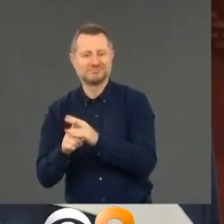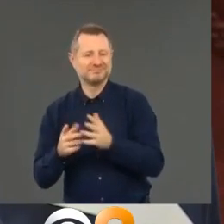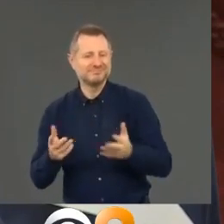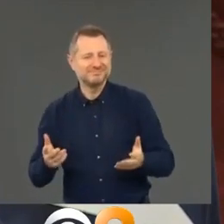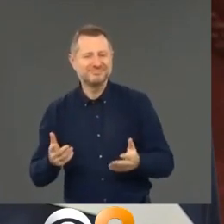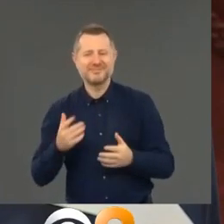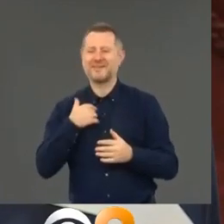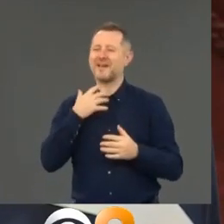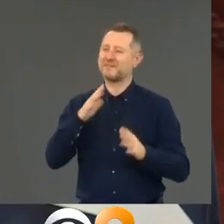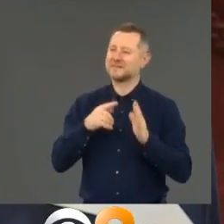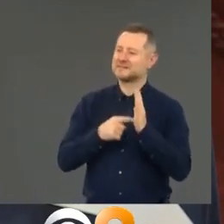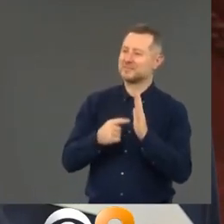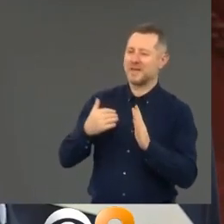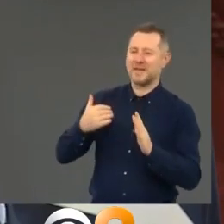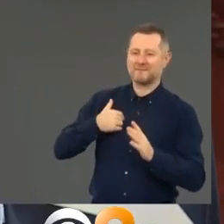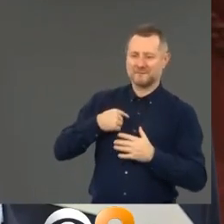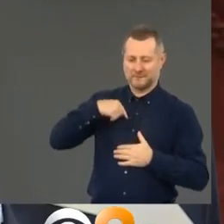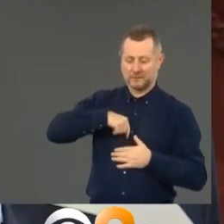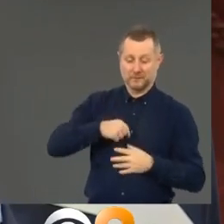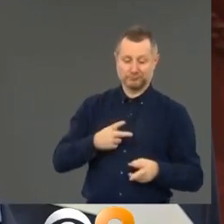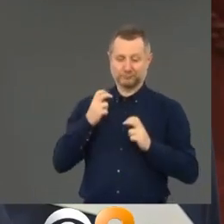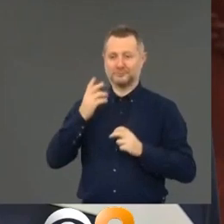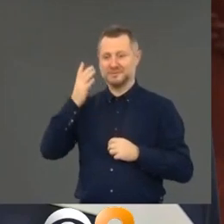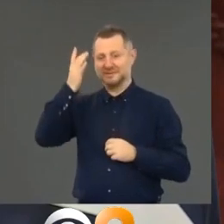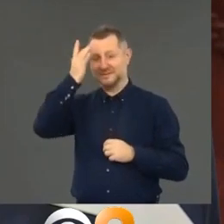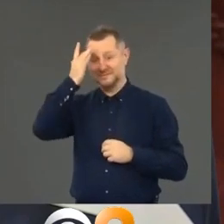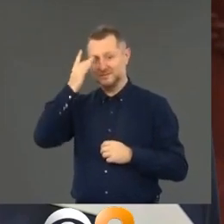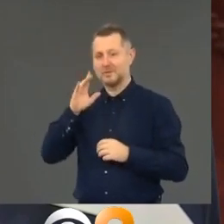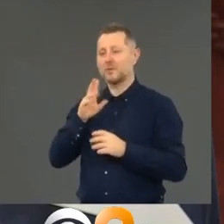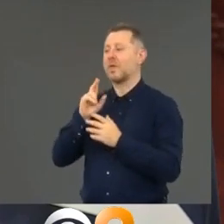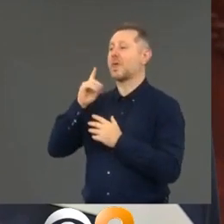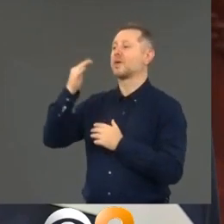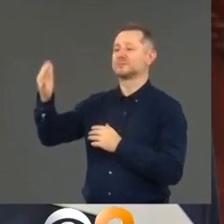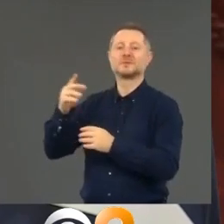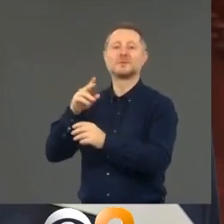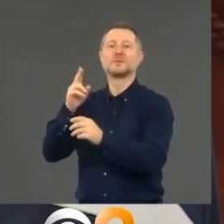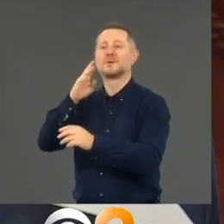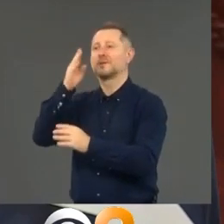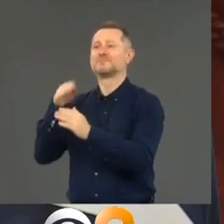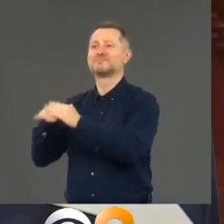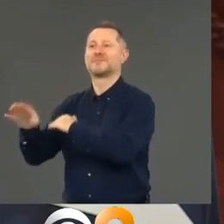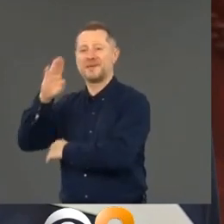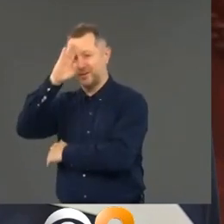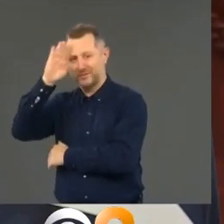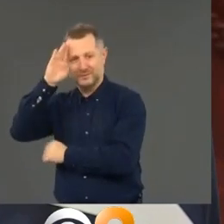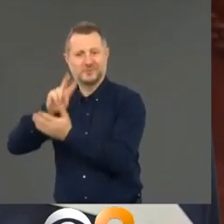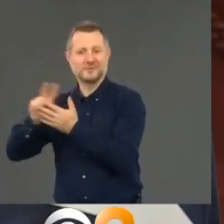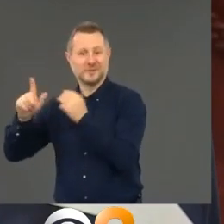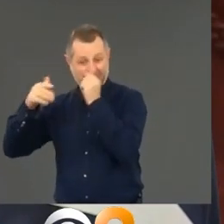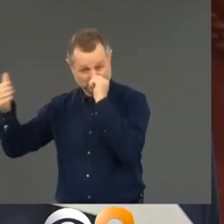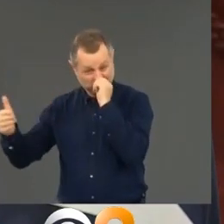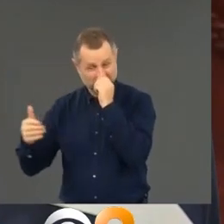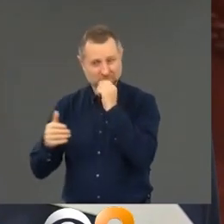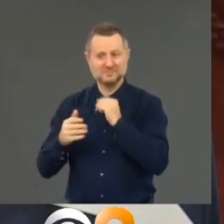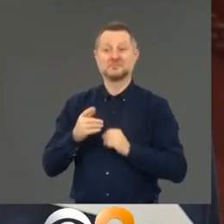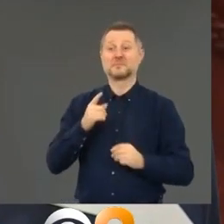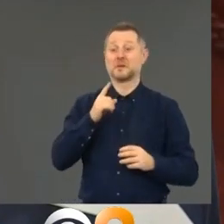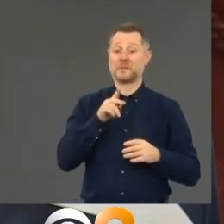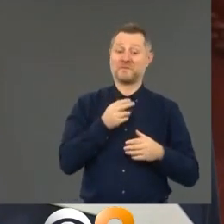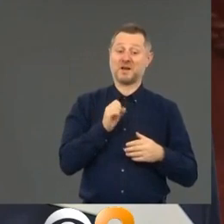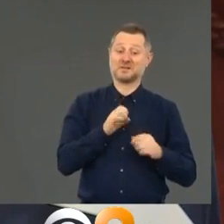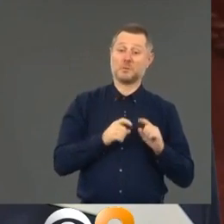then the person got ill, and then the person went into the hospital. That would take about 2 weeks. But if you see no increase in